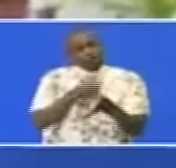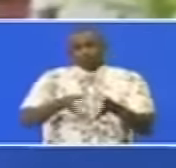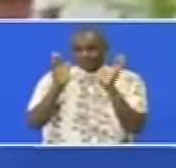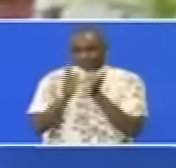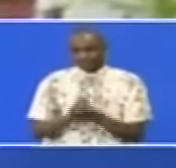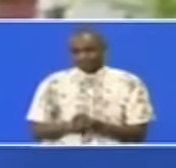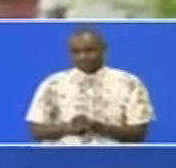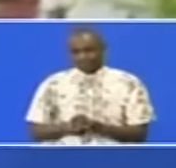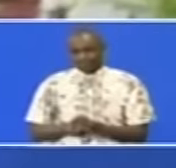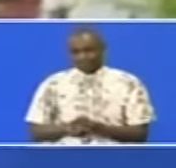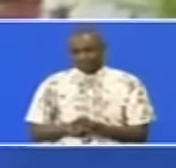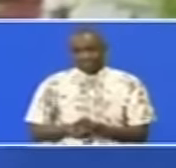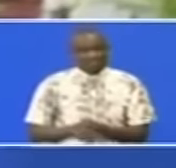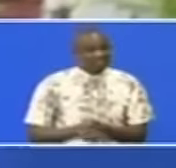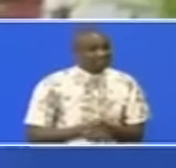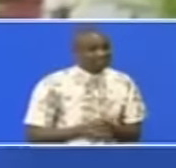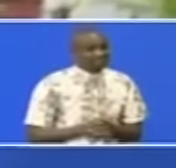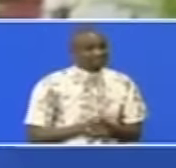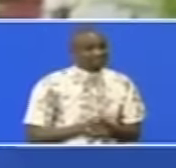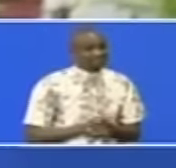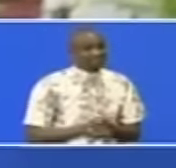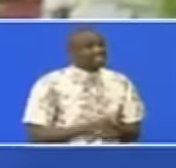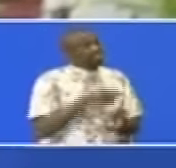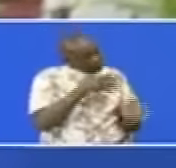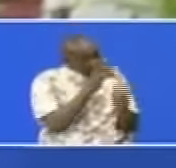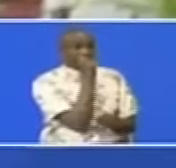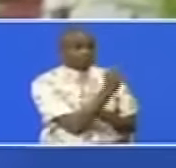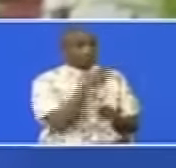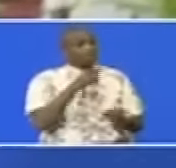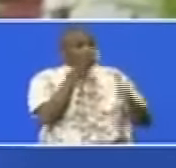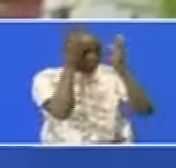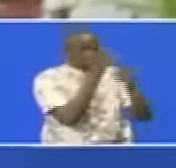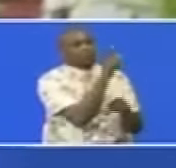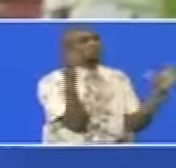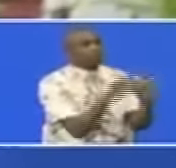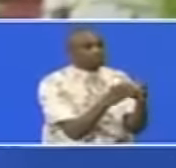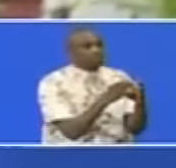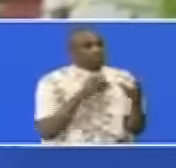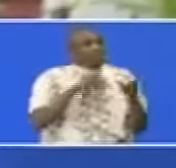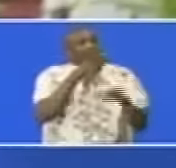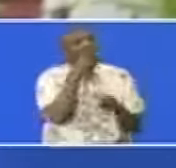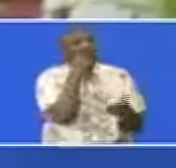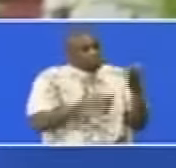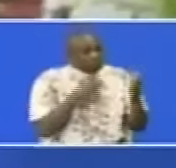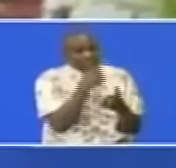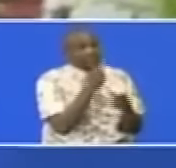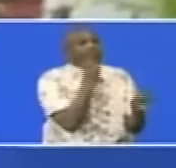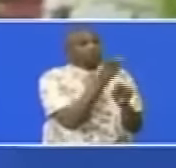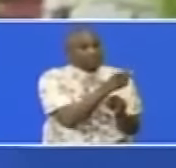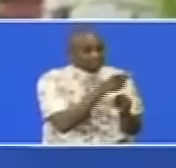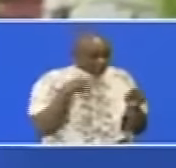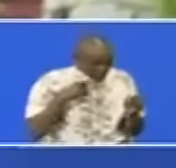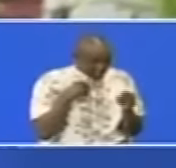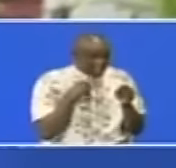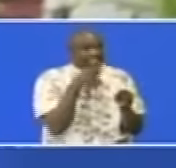It's wrong. You know, the way we do it is like we are targeting a specific group of people. We end up engaging in what we are saying we want to do. We are